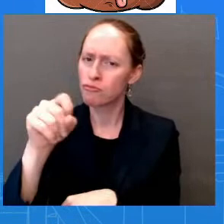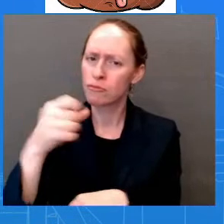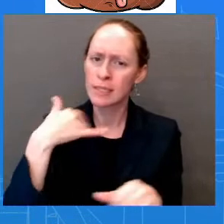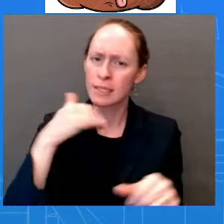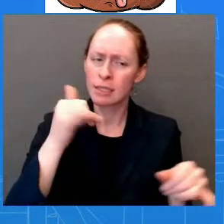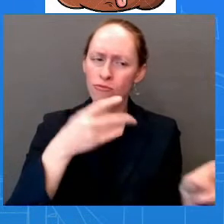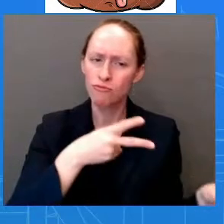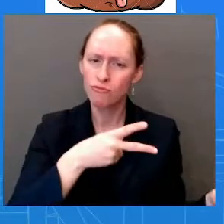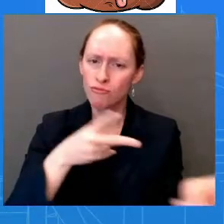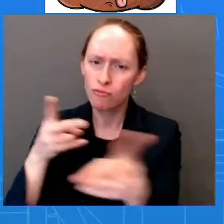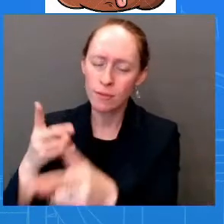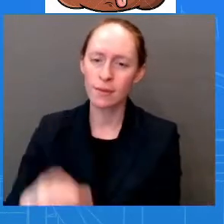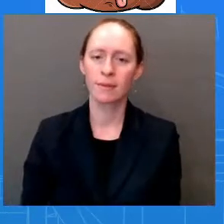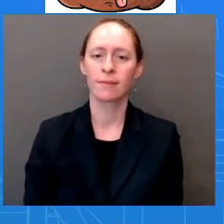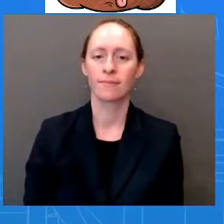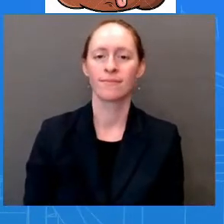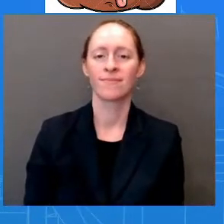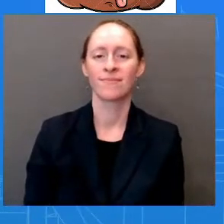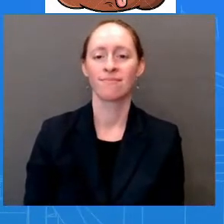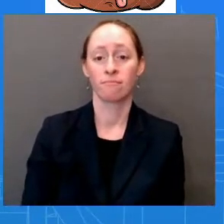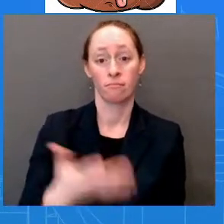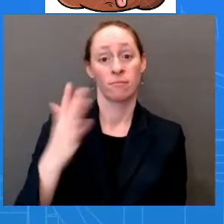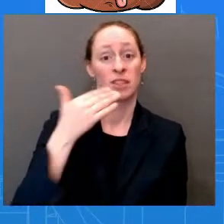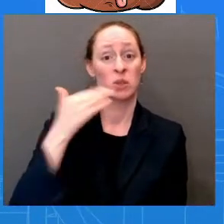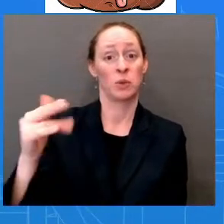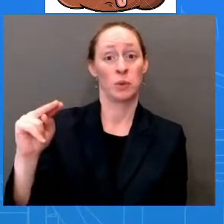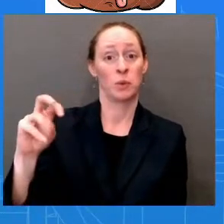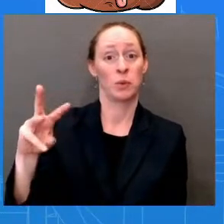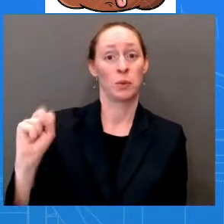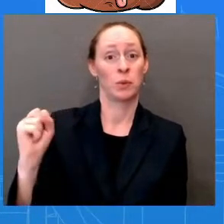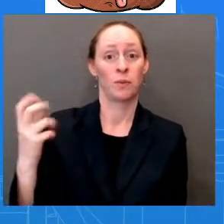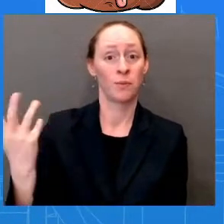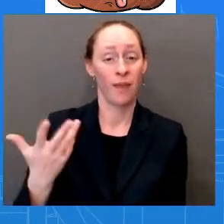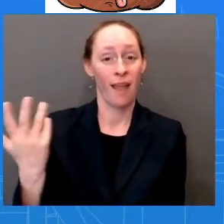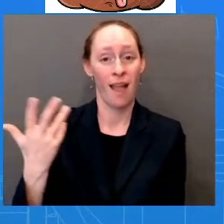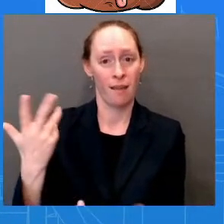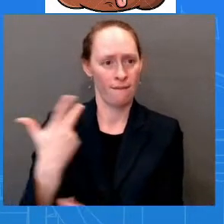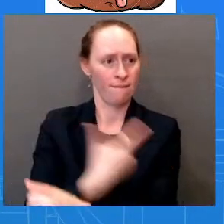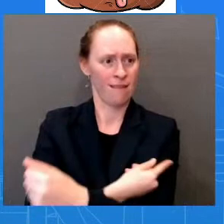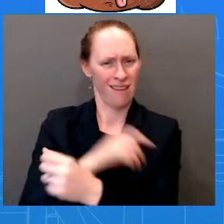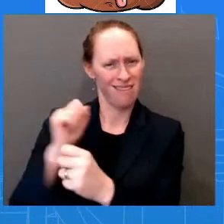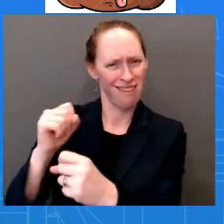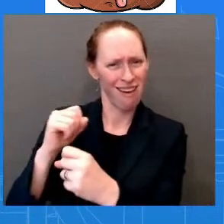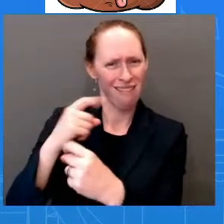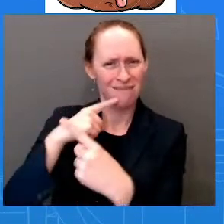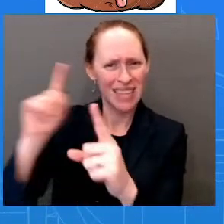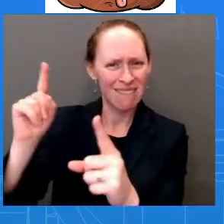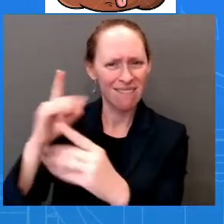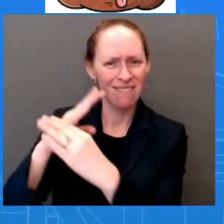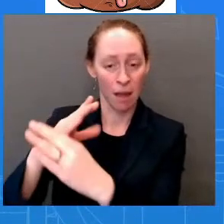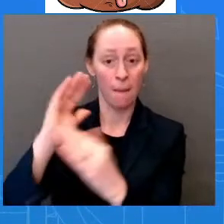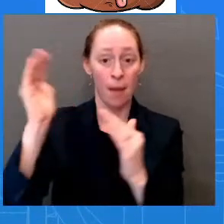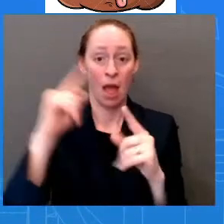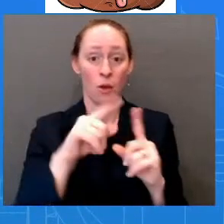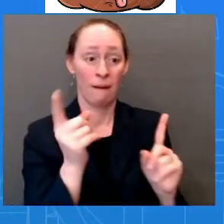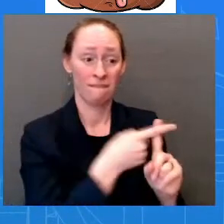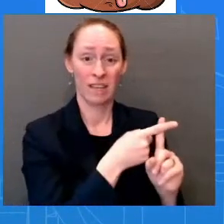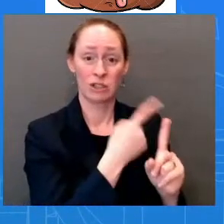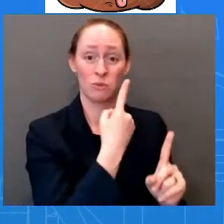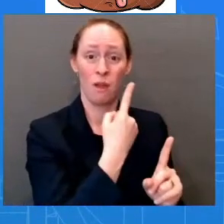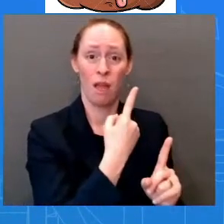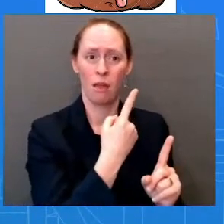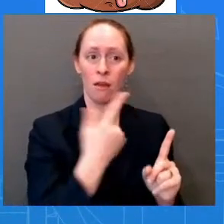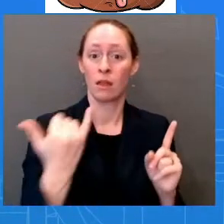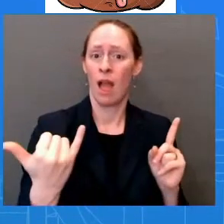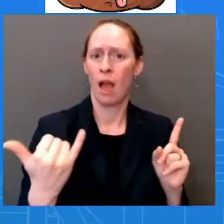subvariants, way more effective than the original vaccine, right? So I feel very confident that if